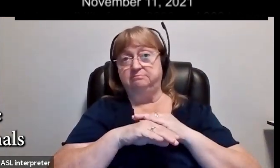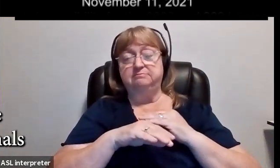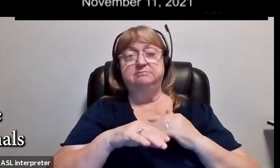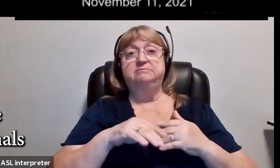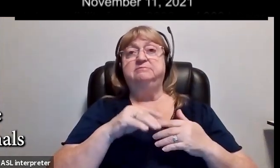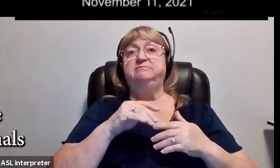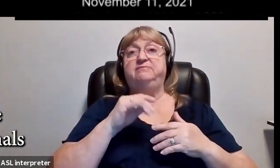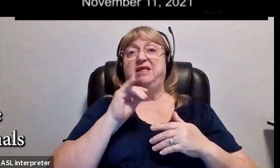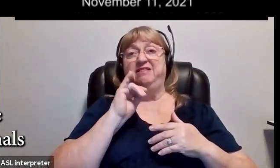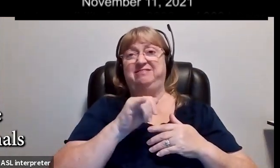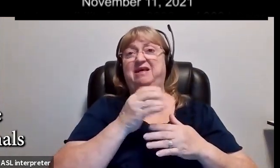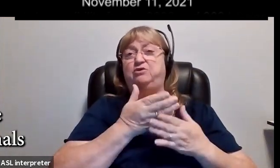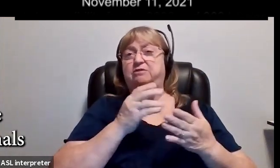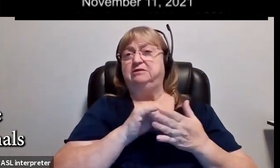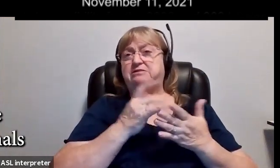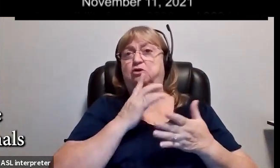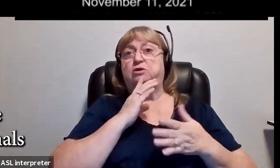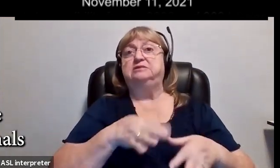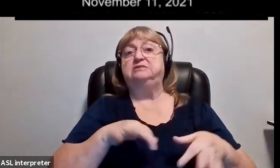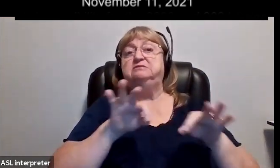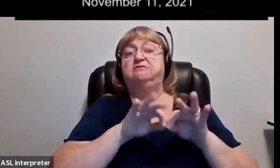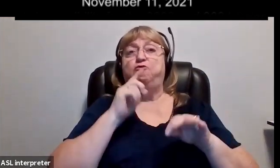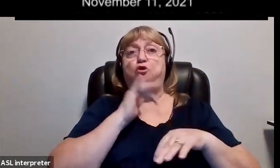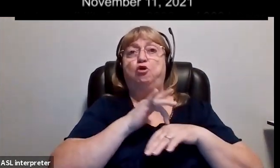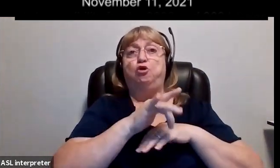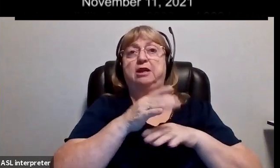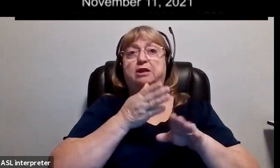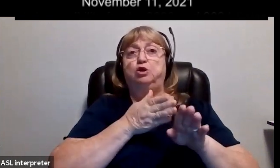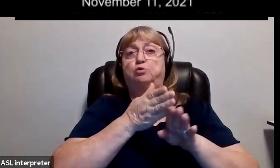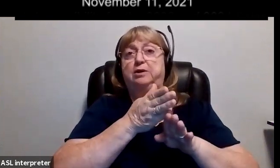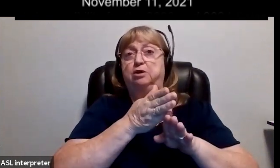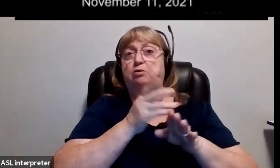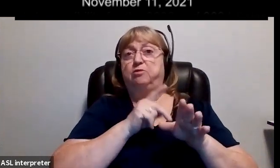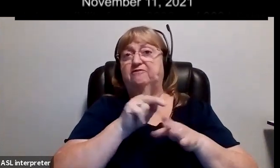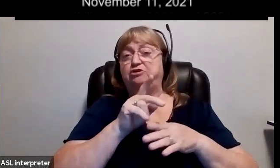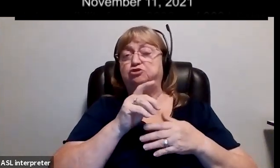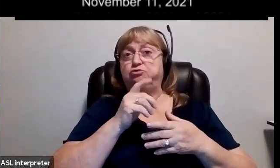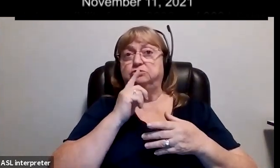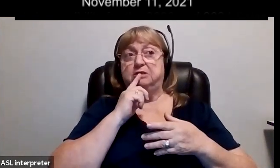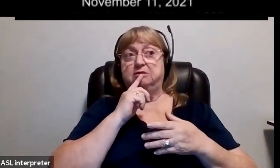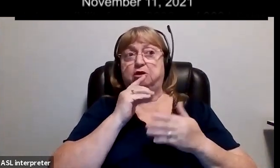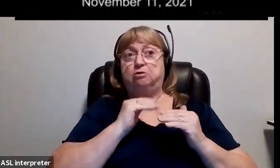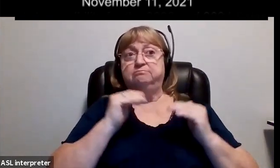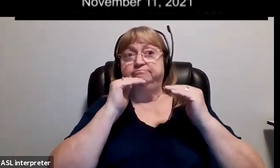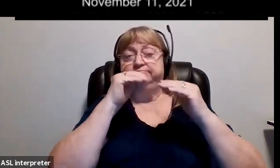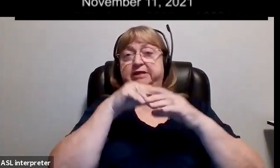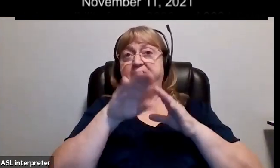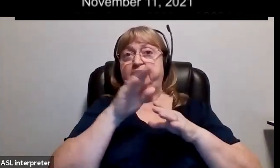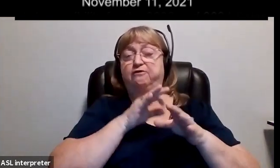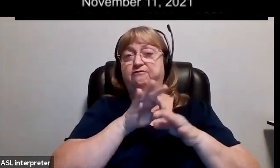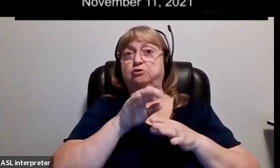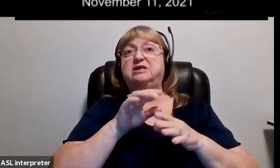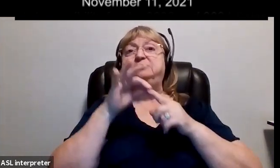that are essential for early career professionals advancing in their fields, particularly in